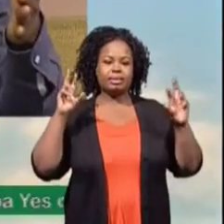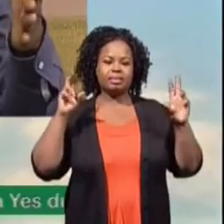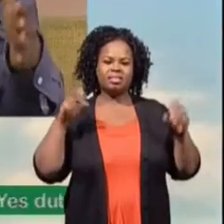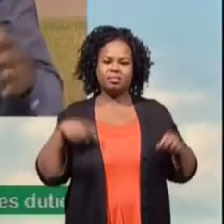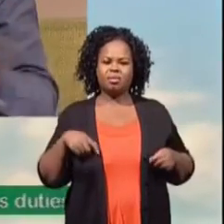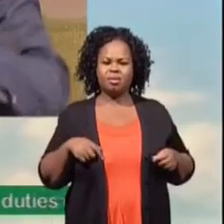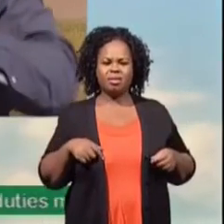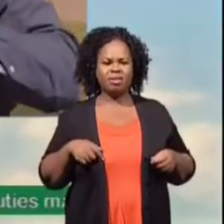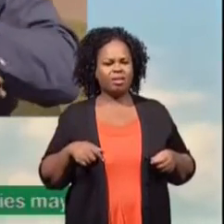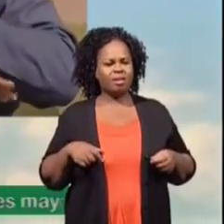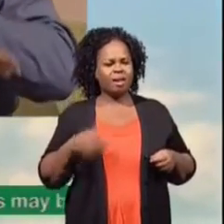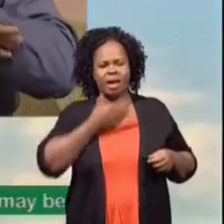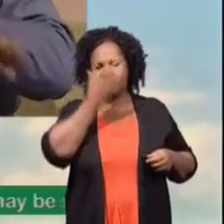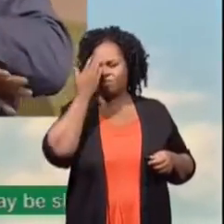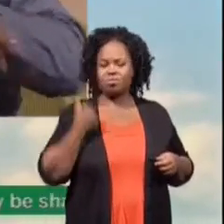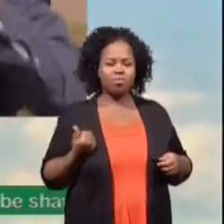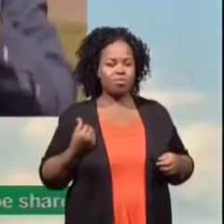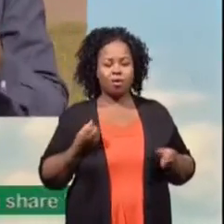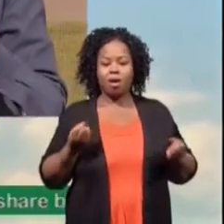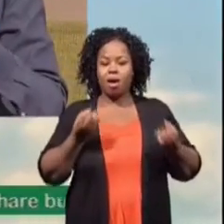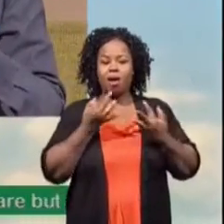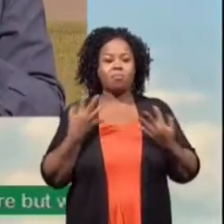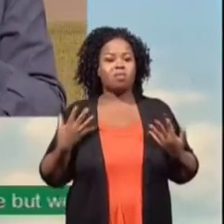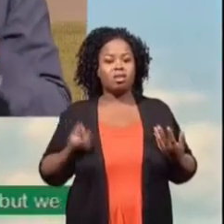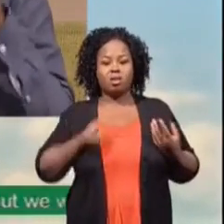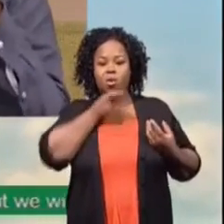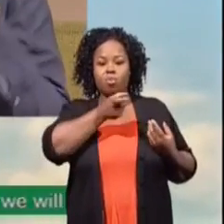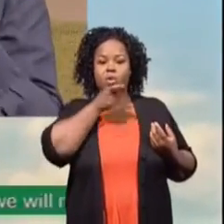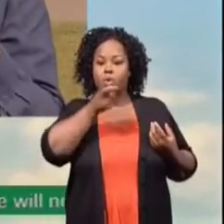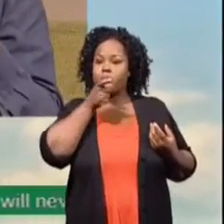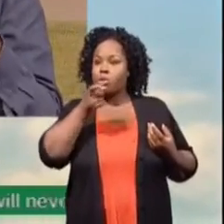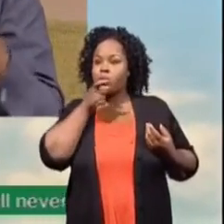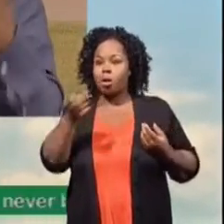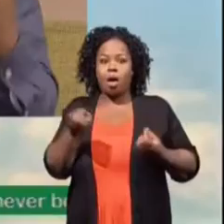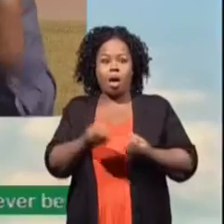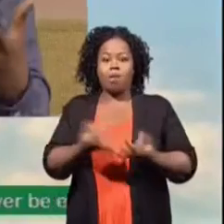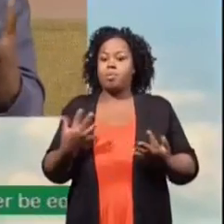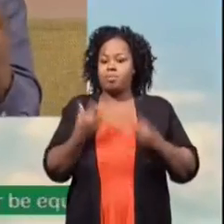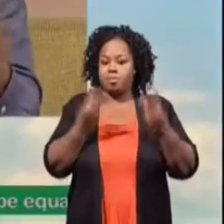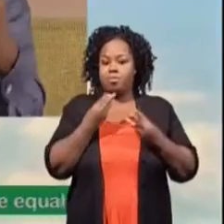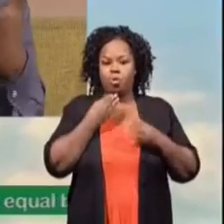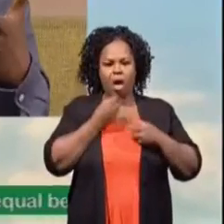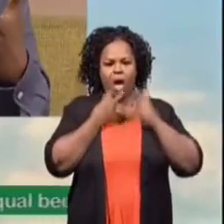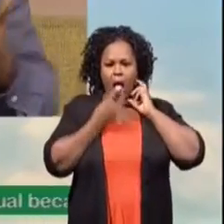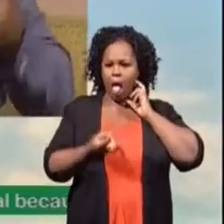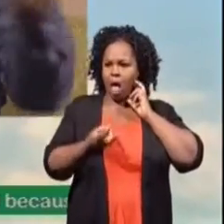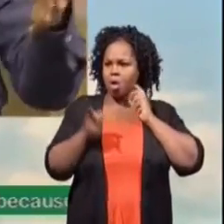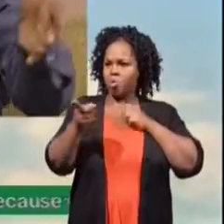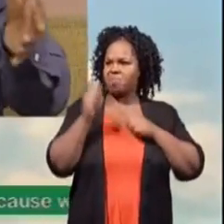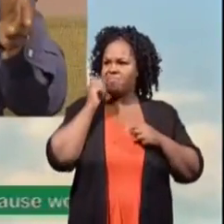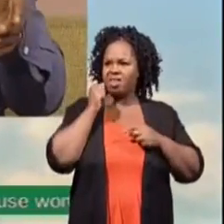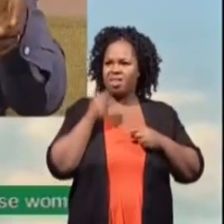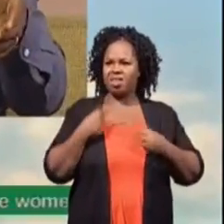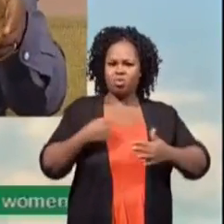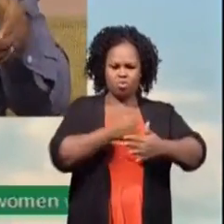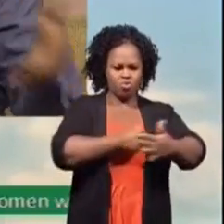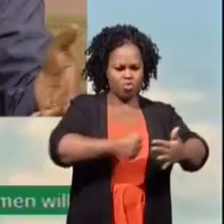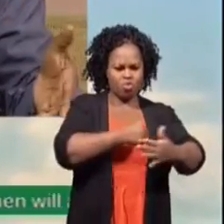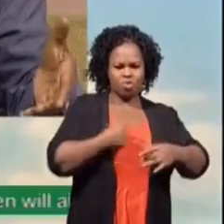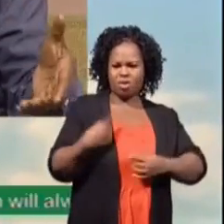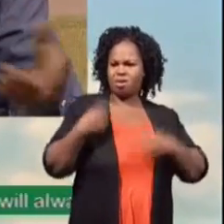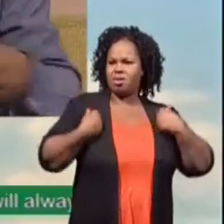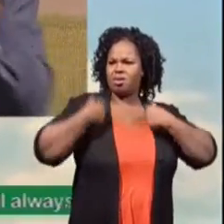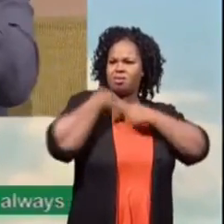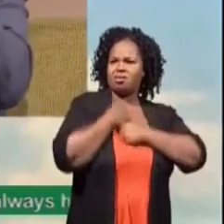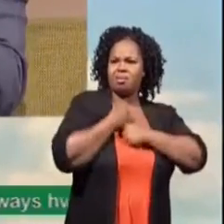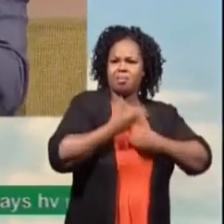it is my status that time it was I don't know how many thousands of comments abantu who were shocked ukuthi endoda uphepha